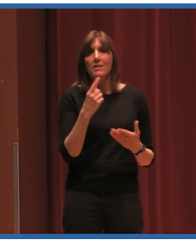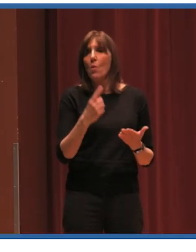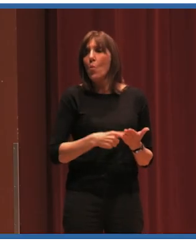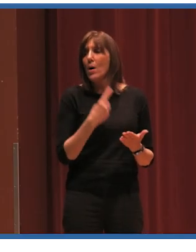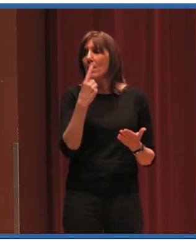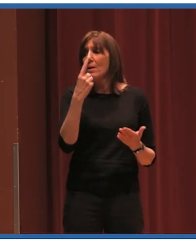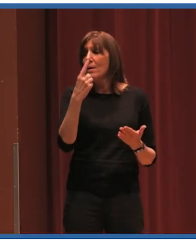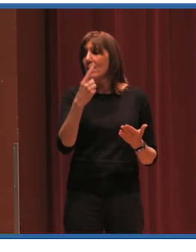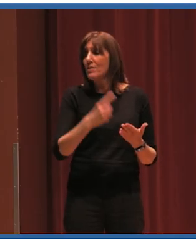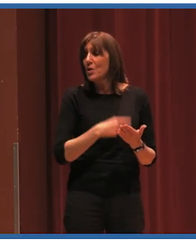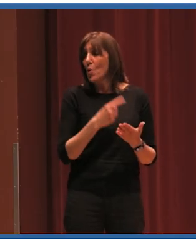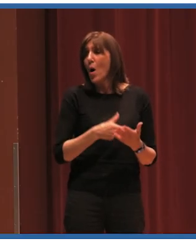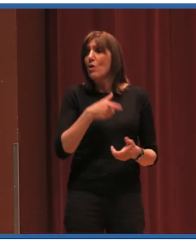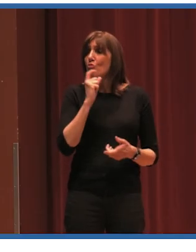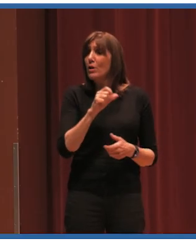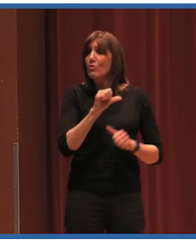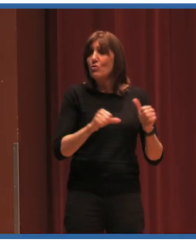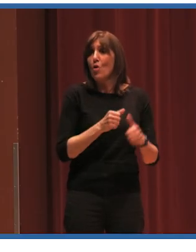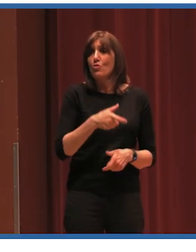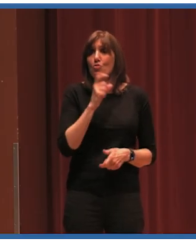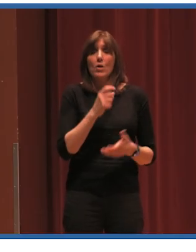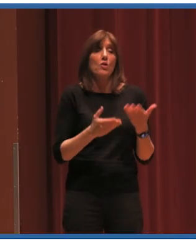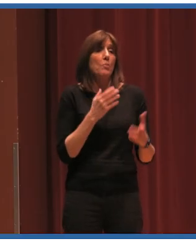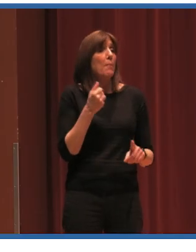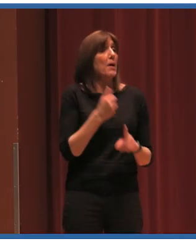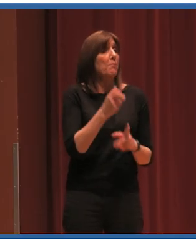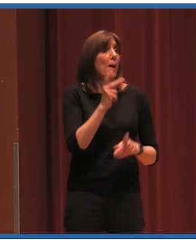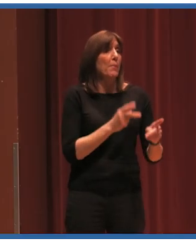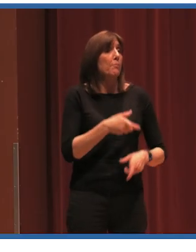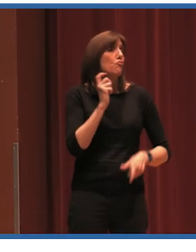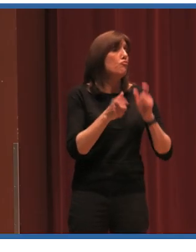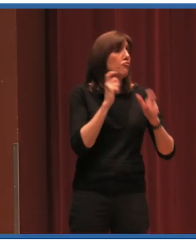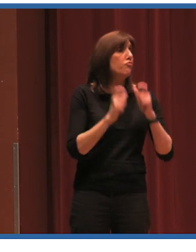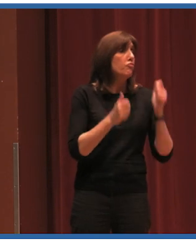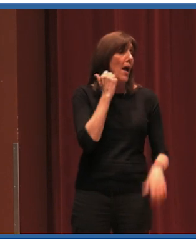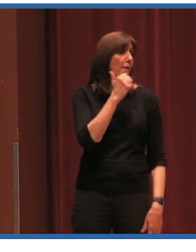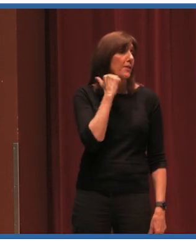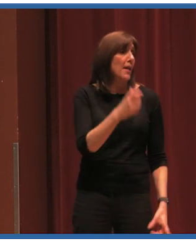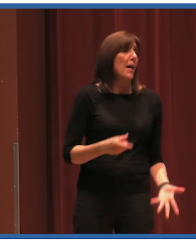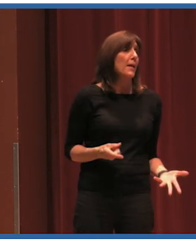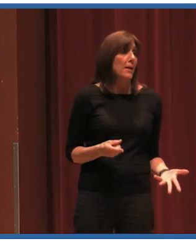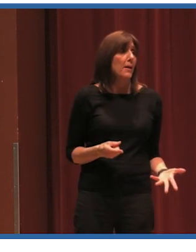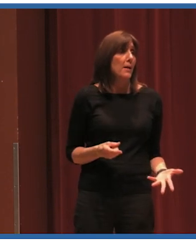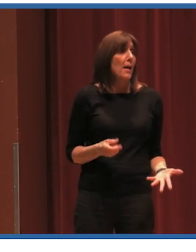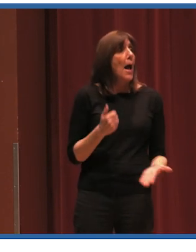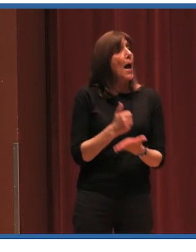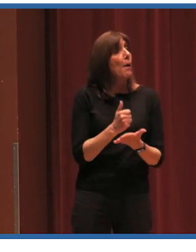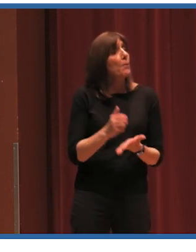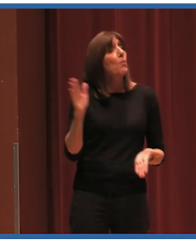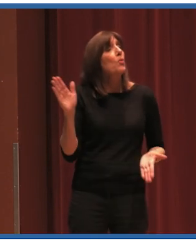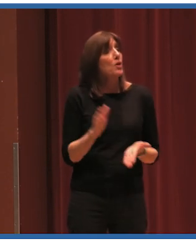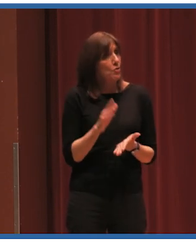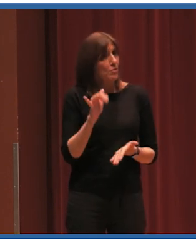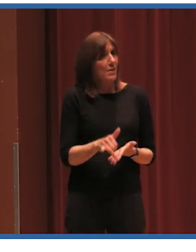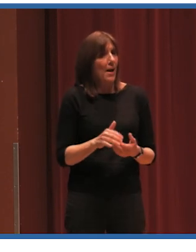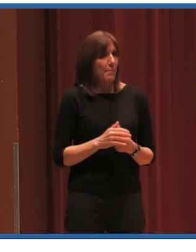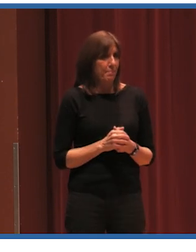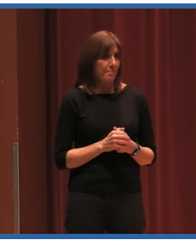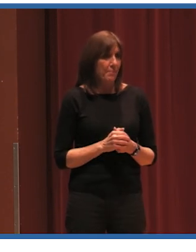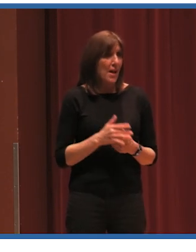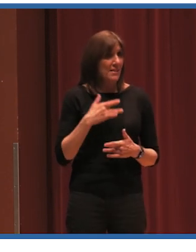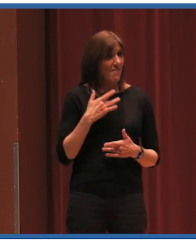or social drinkers, but it would probably impact people who are drinking heavily every day, and those are the people, in fact, that we want to feel